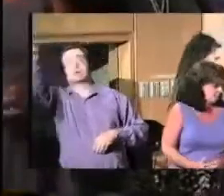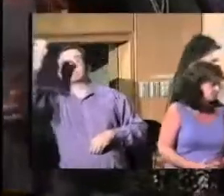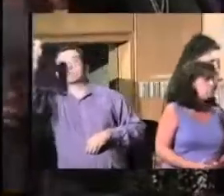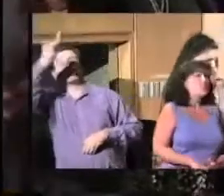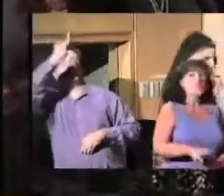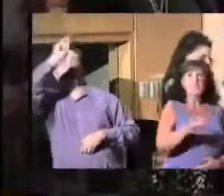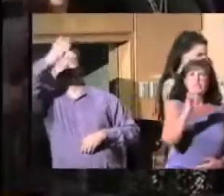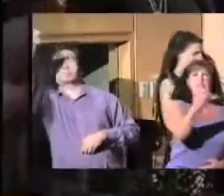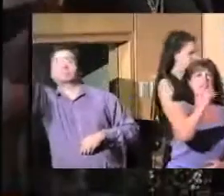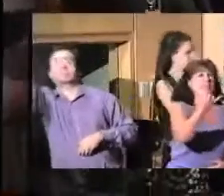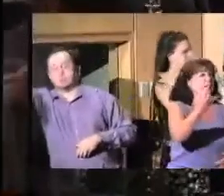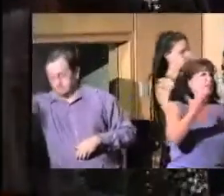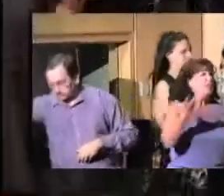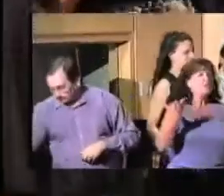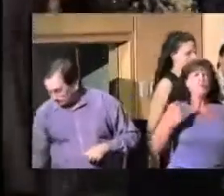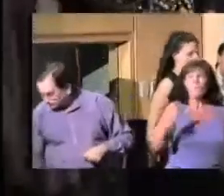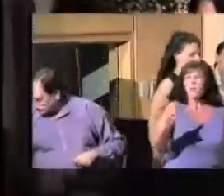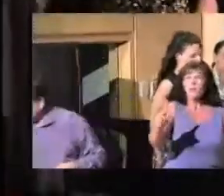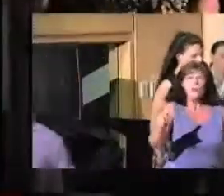Jessie, where are you?